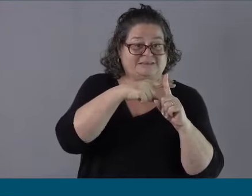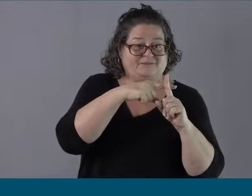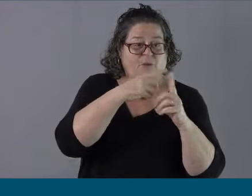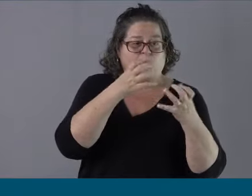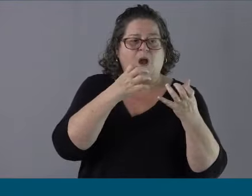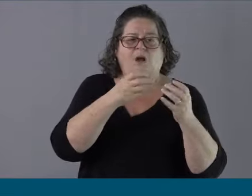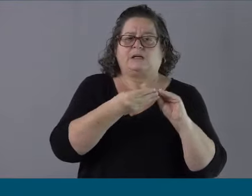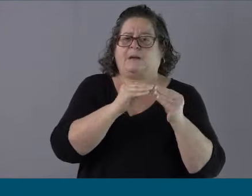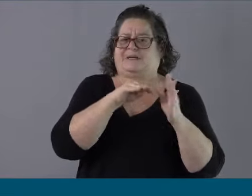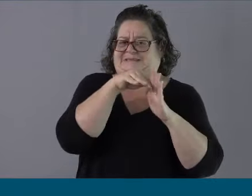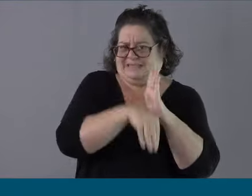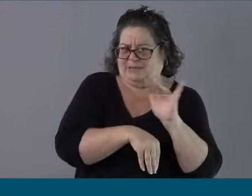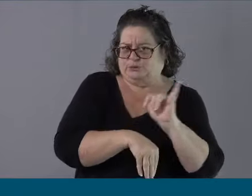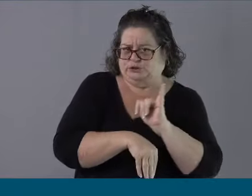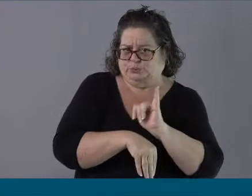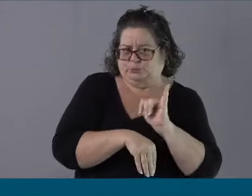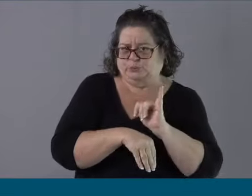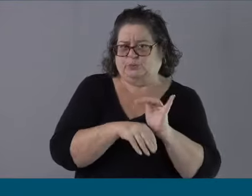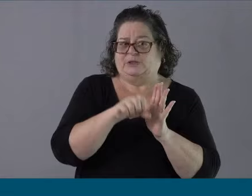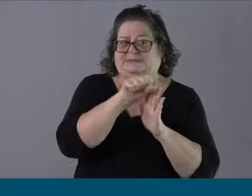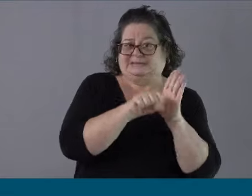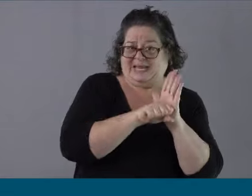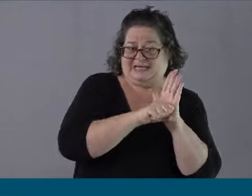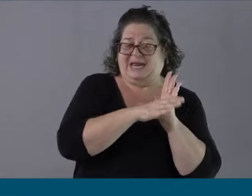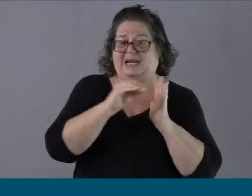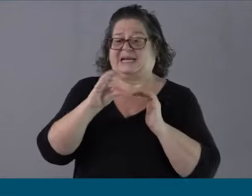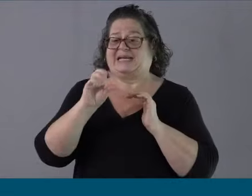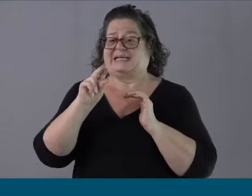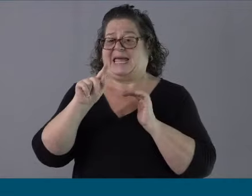from logic and common sense, the